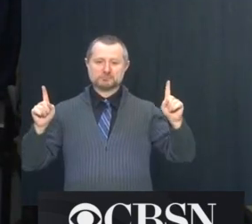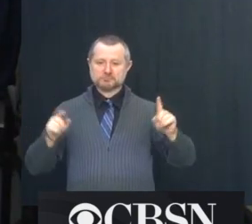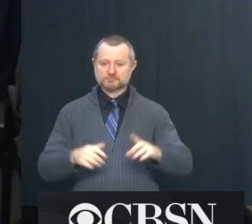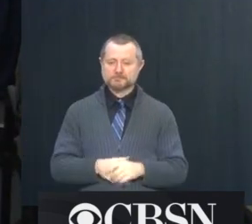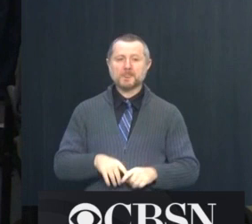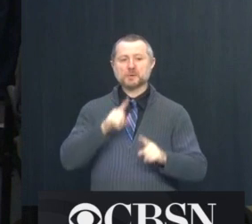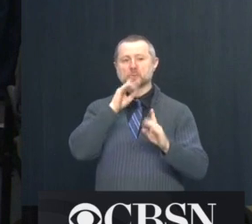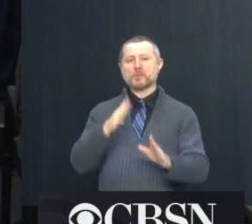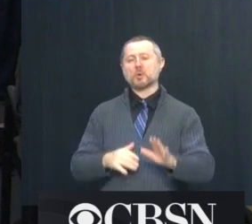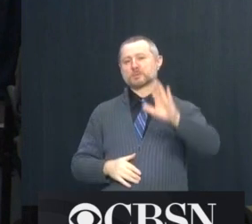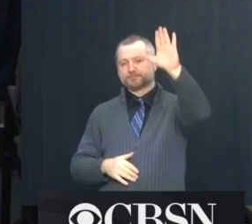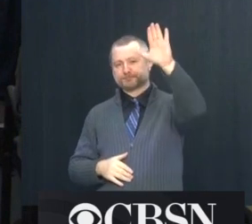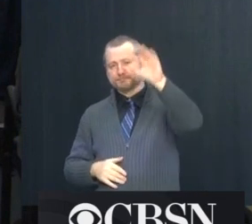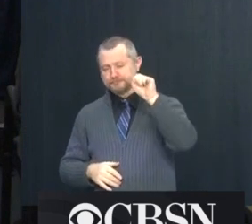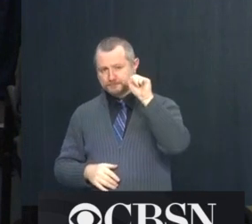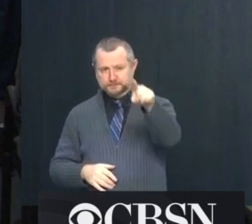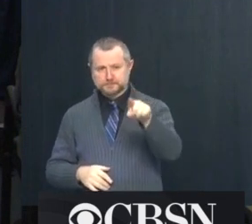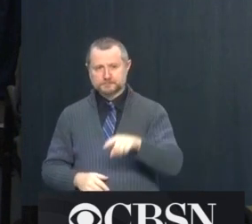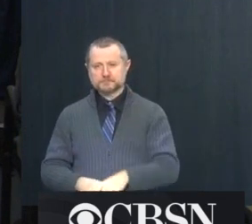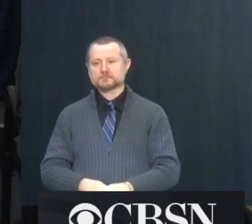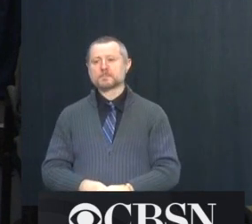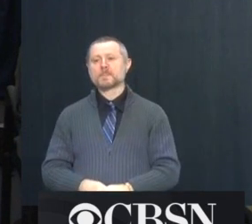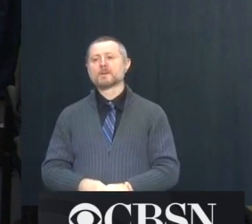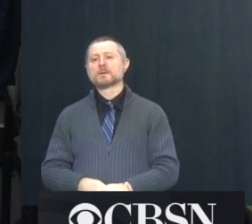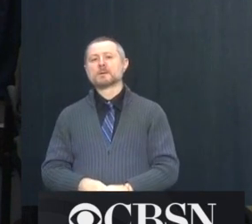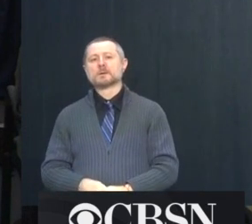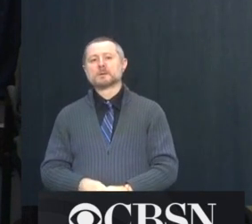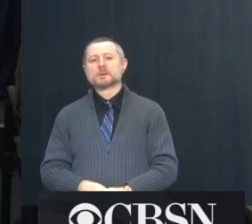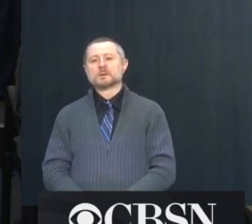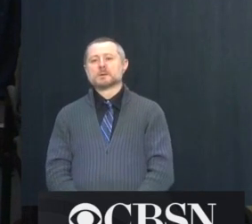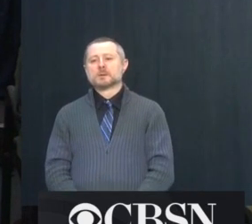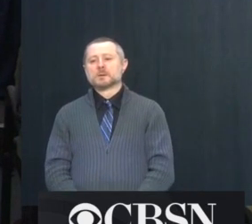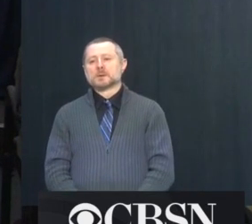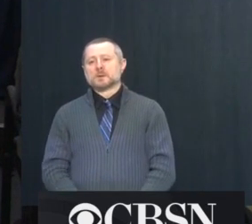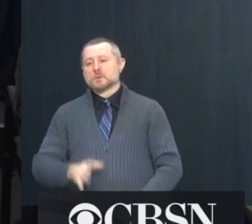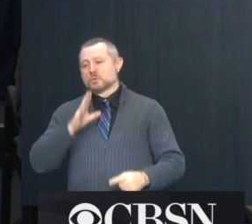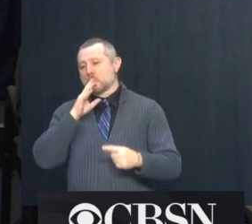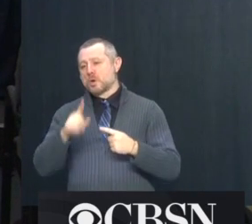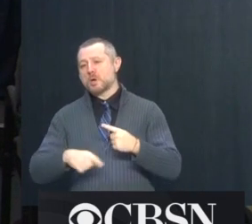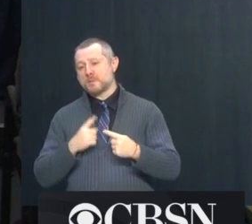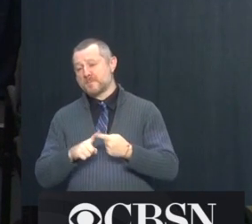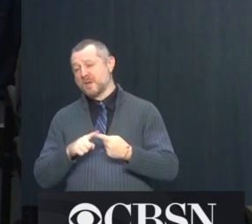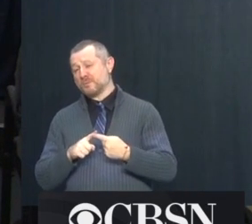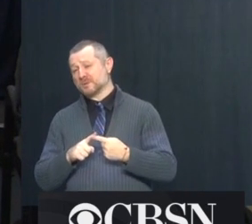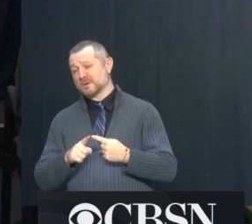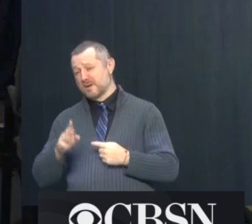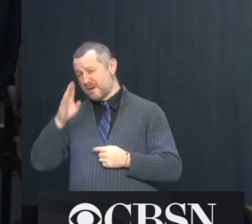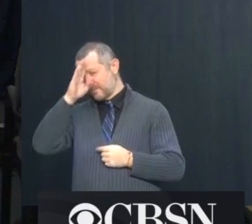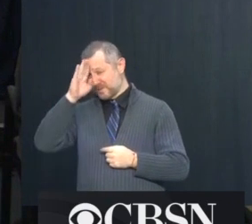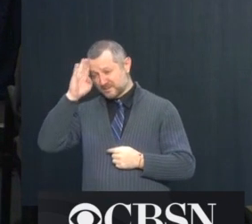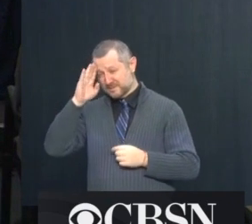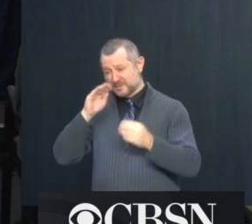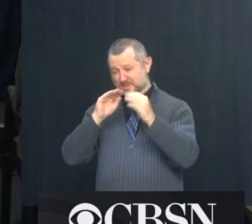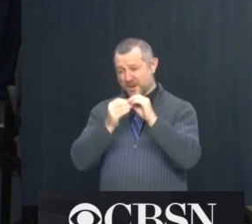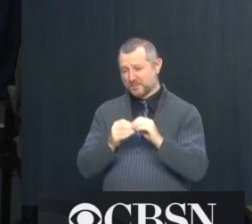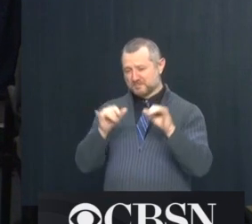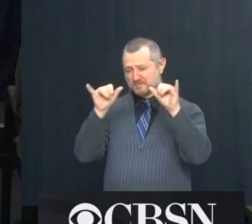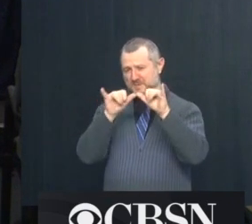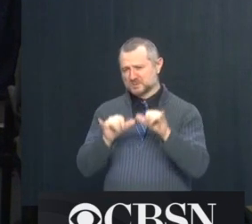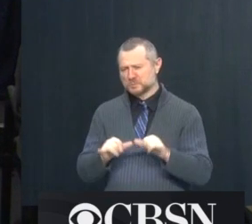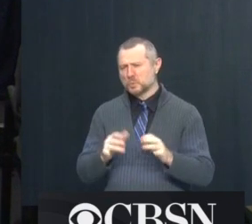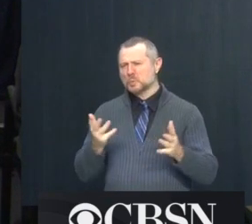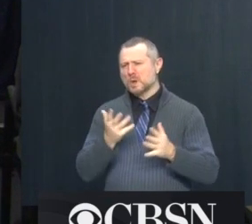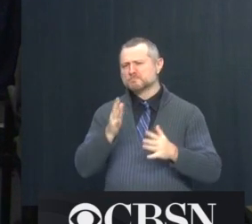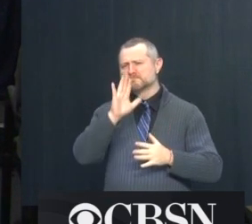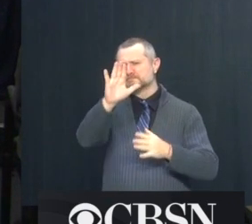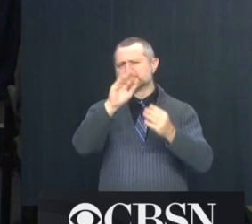When it comes to using Hold on a second, Peter. Go ahead. when it comes to using hospital metrics, what are the specific thresholds and data points